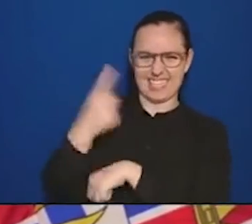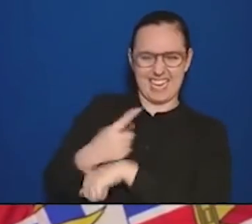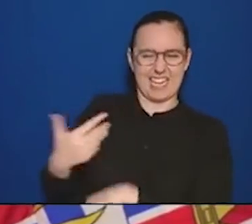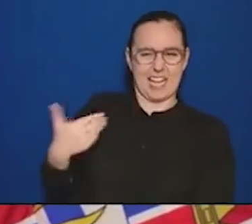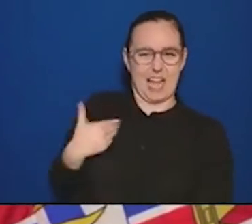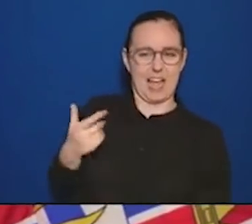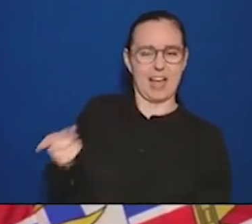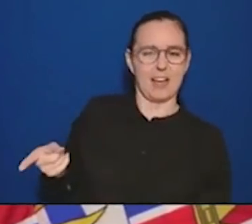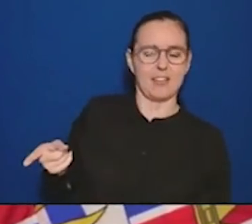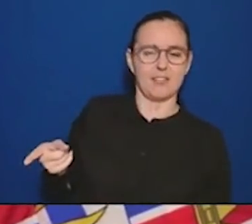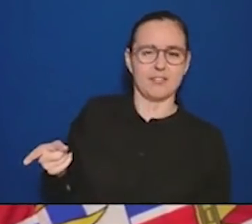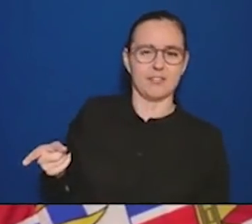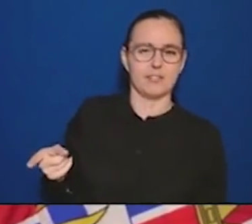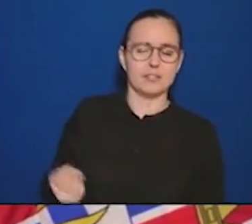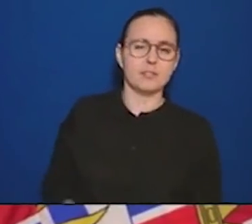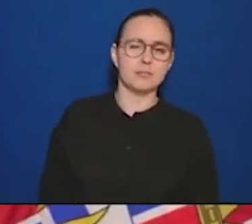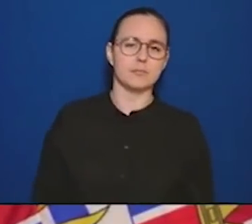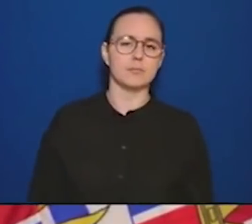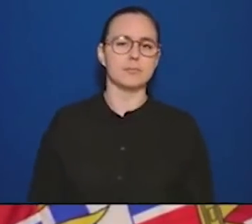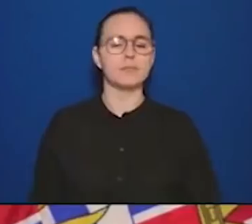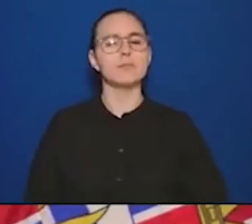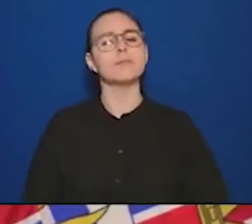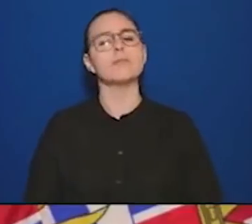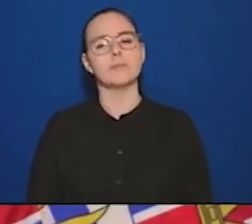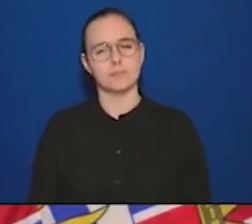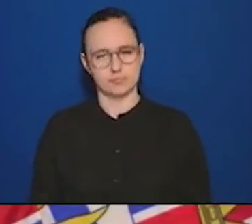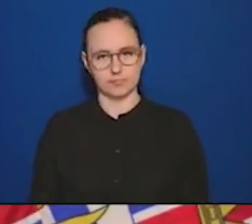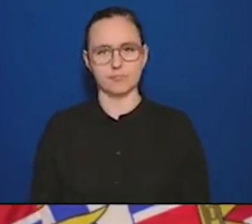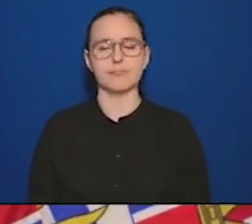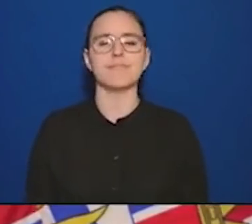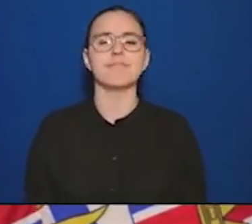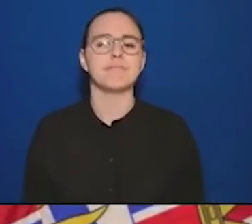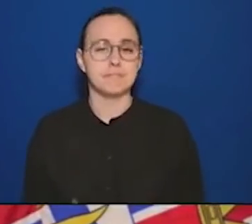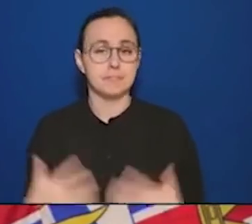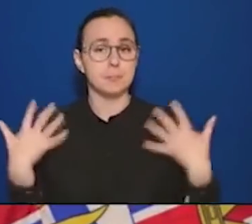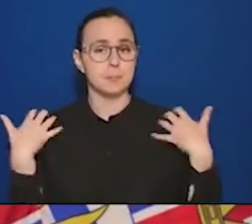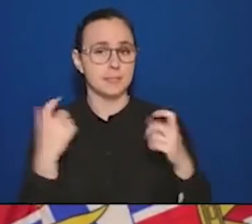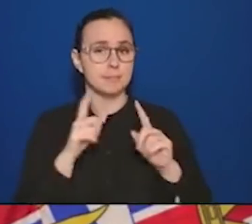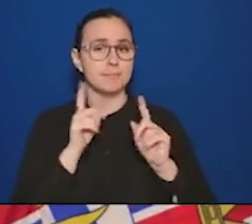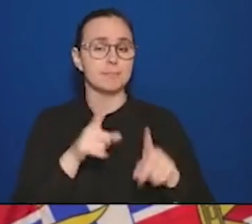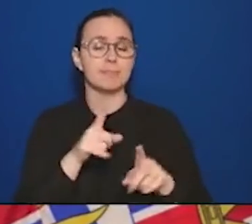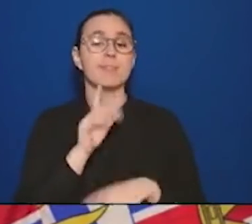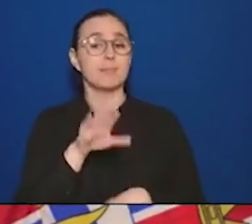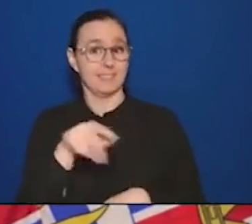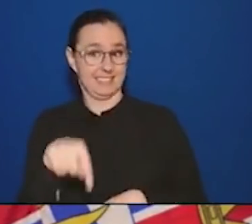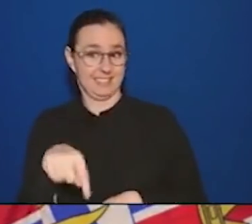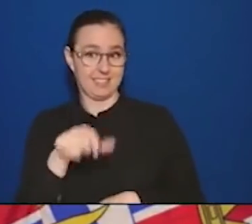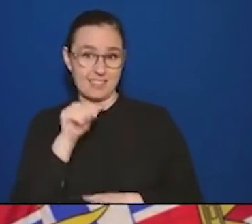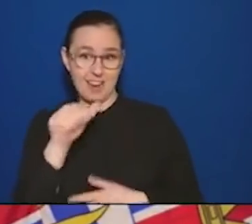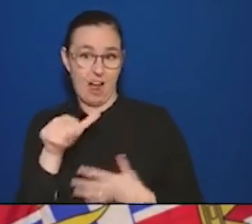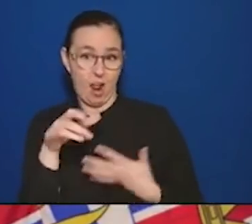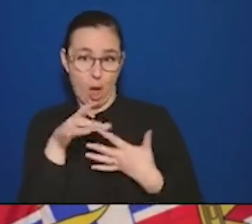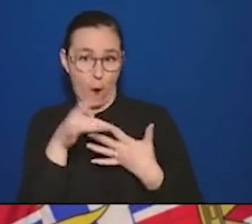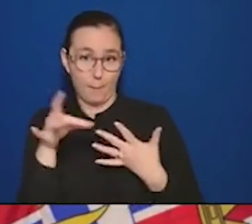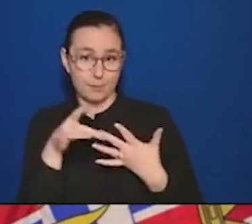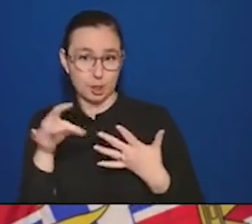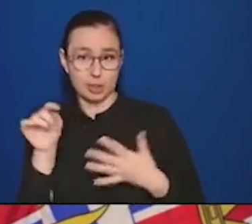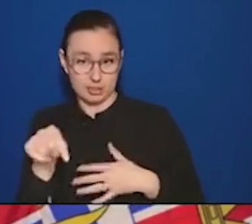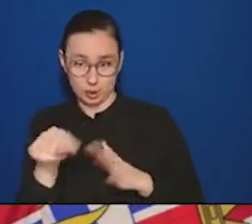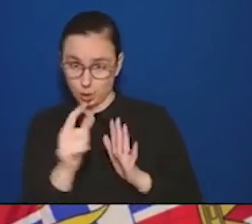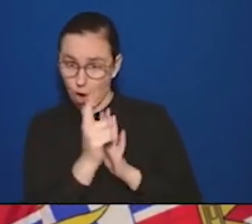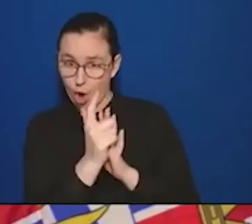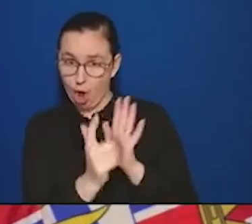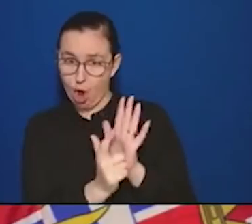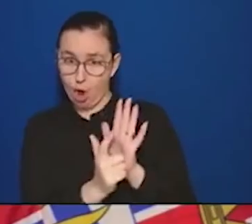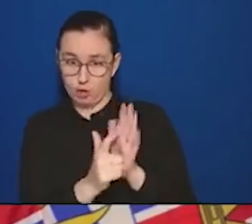I want to make it clear that this is not optional. This is the law starting January 1st, 2022. Just like other